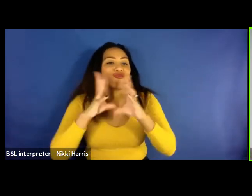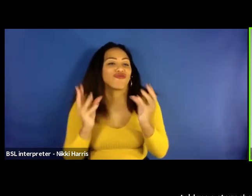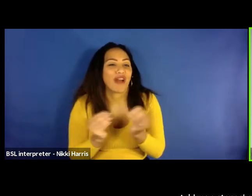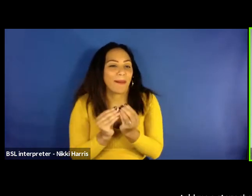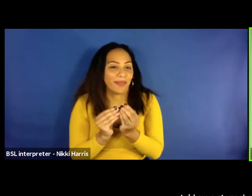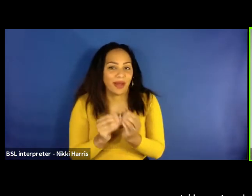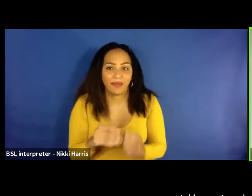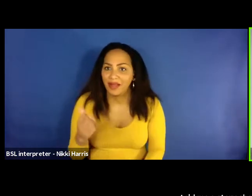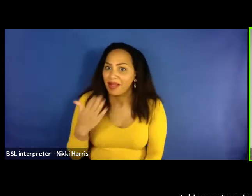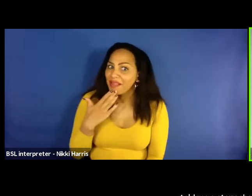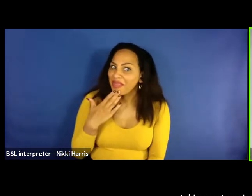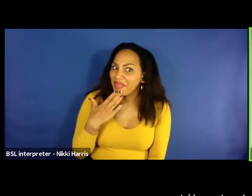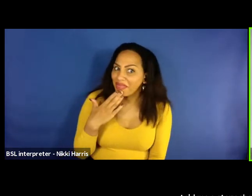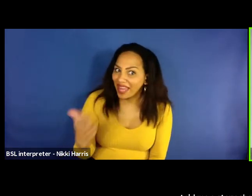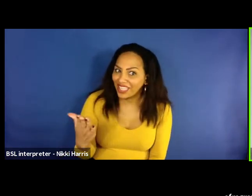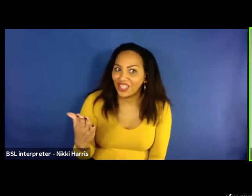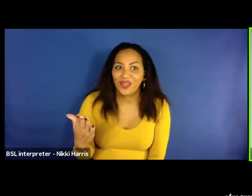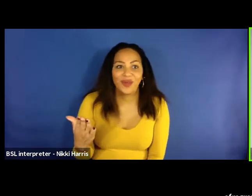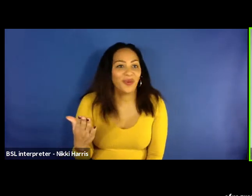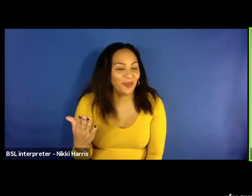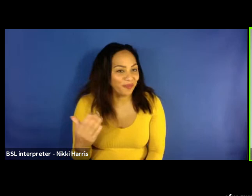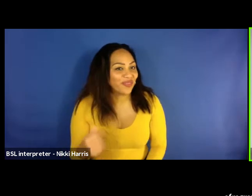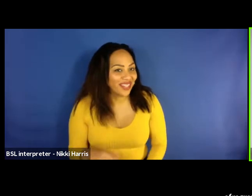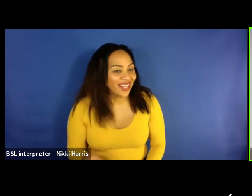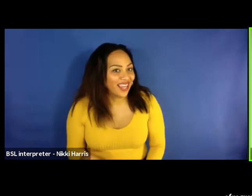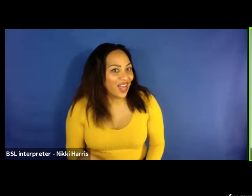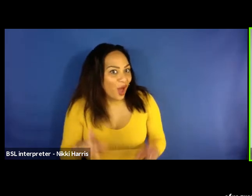inviting me. Hopefully that's been interesting for you, and I'm